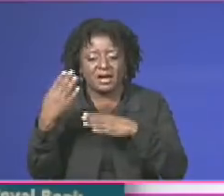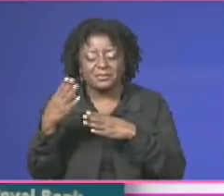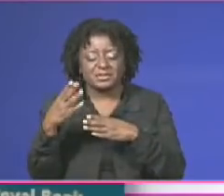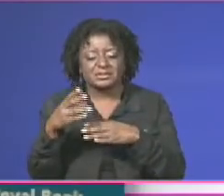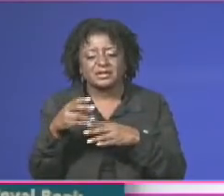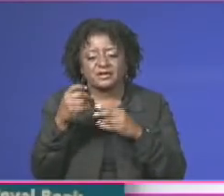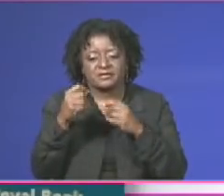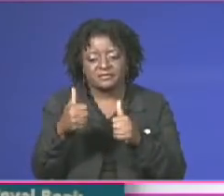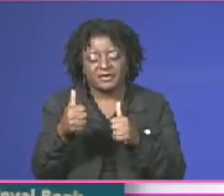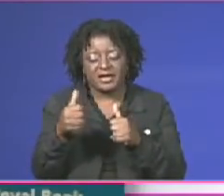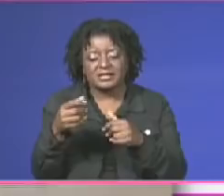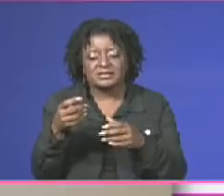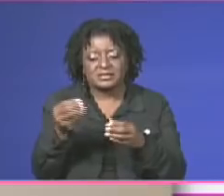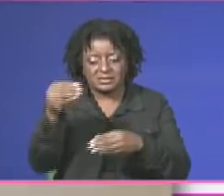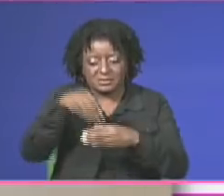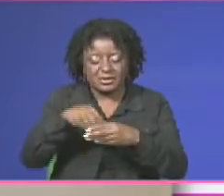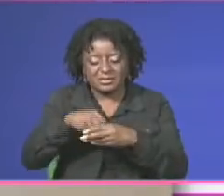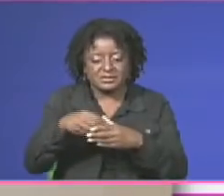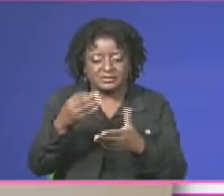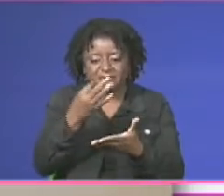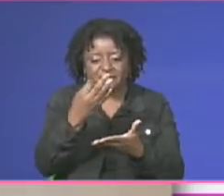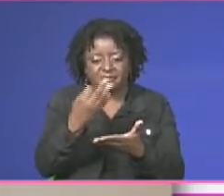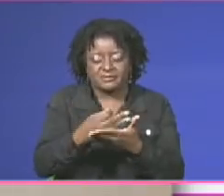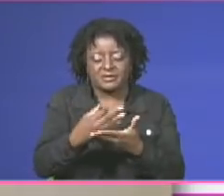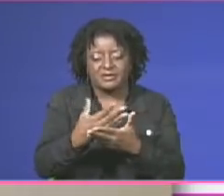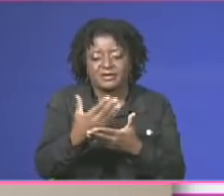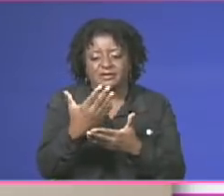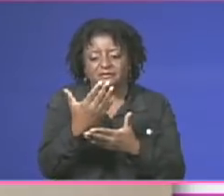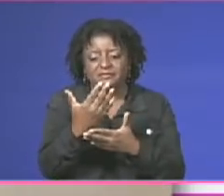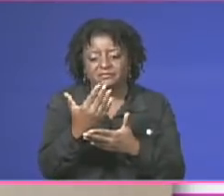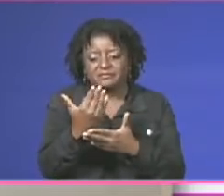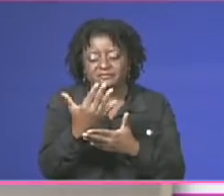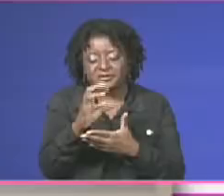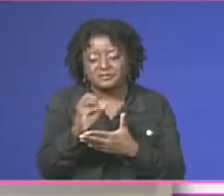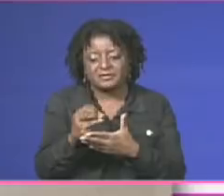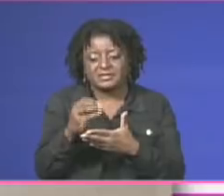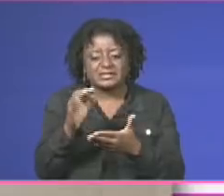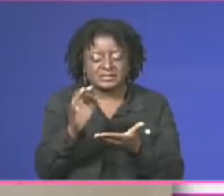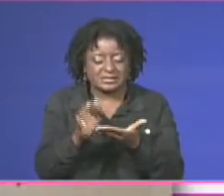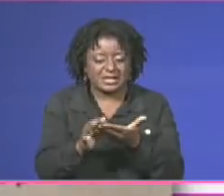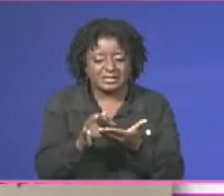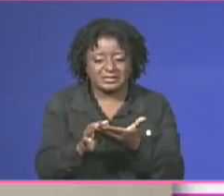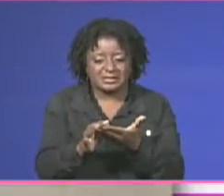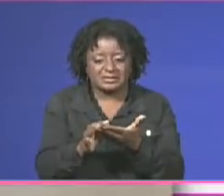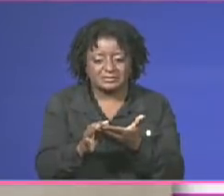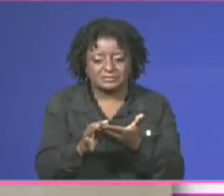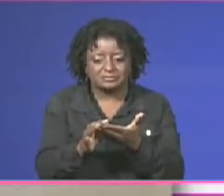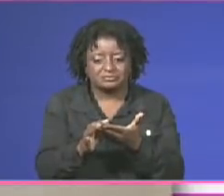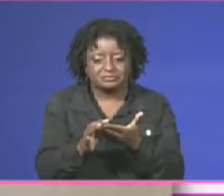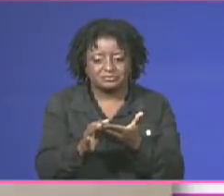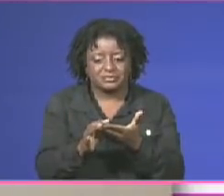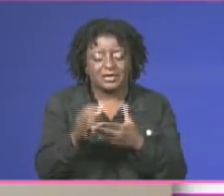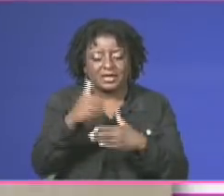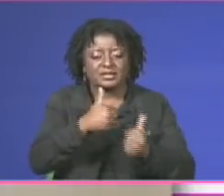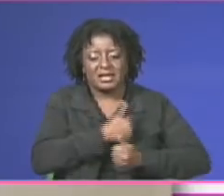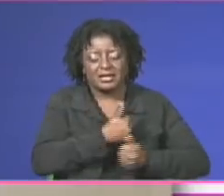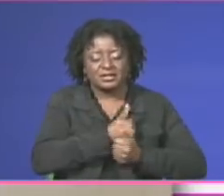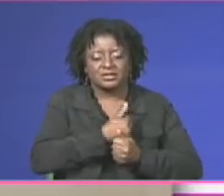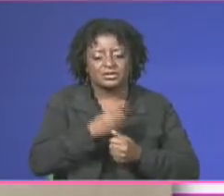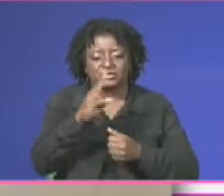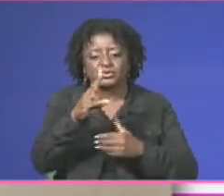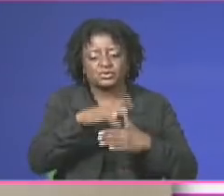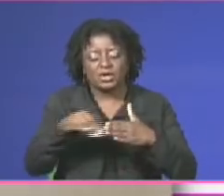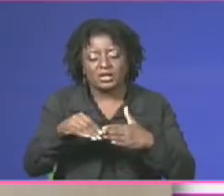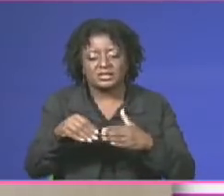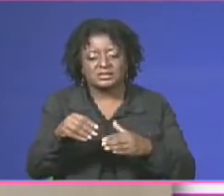the fast deposit fee is free. Now in Canada, Royal Bank charges $2 Canadian, which is about $1.60